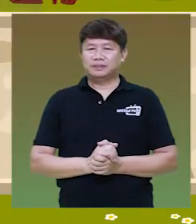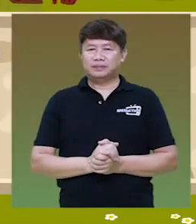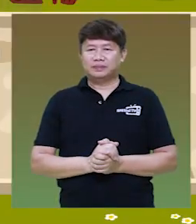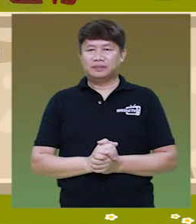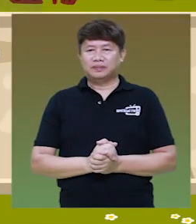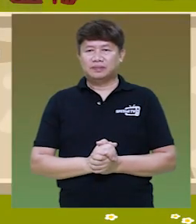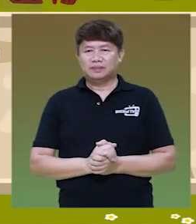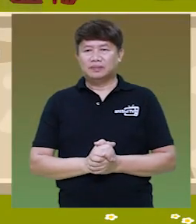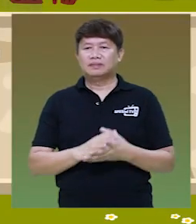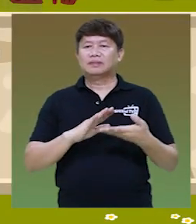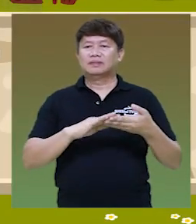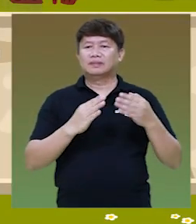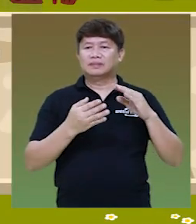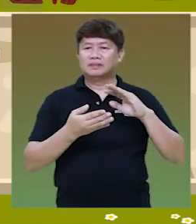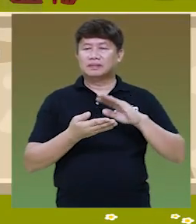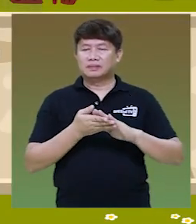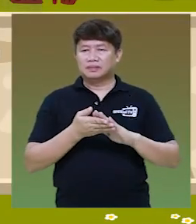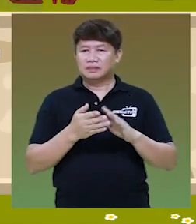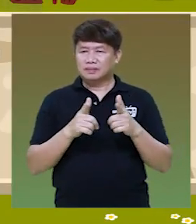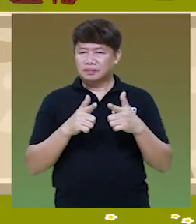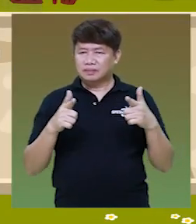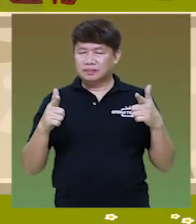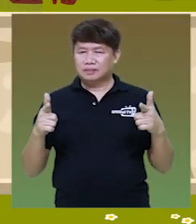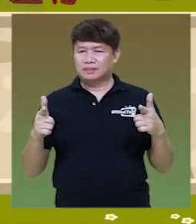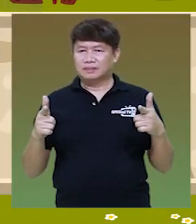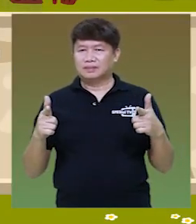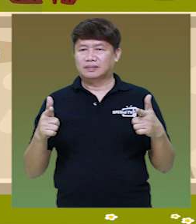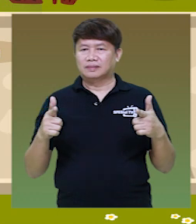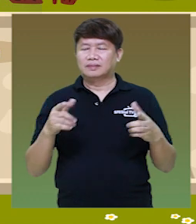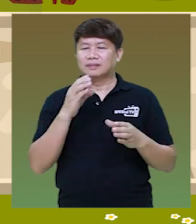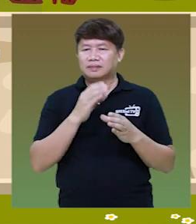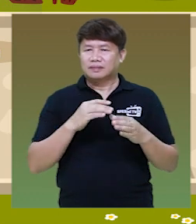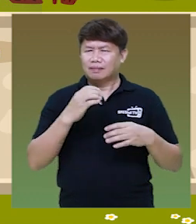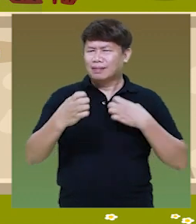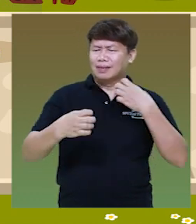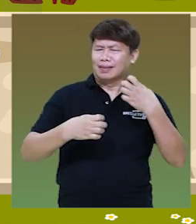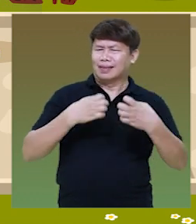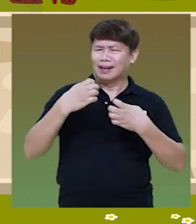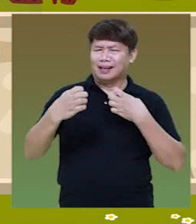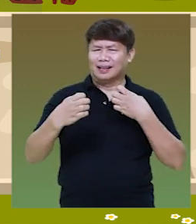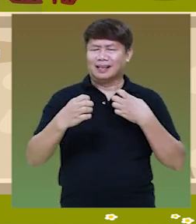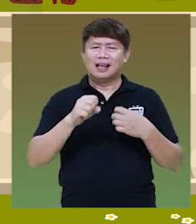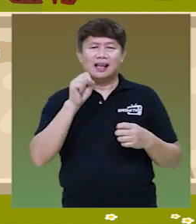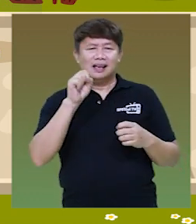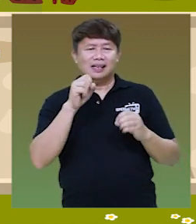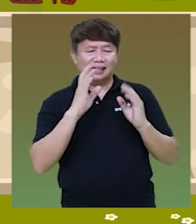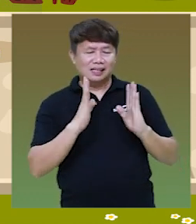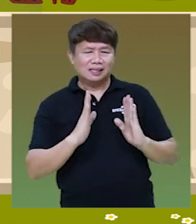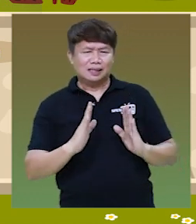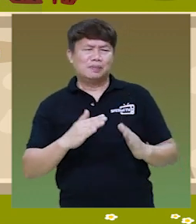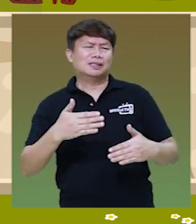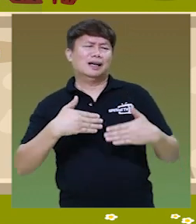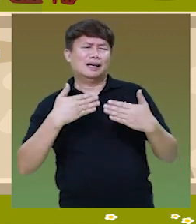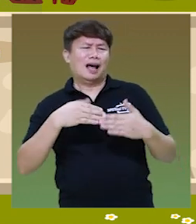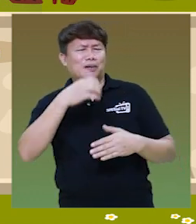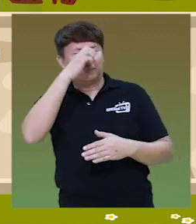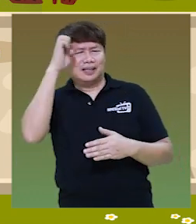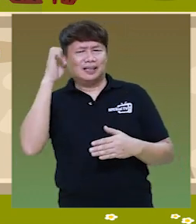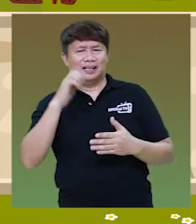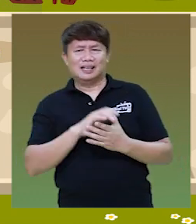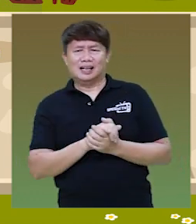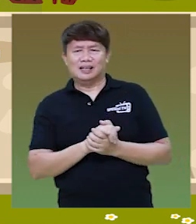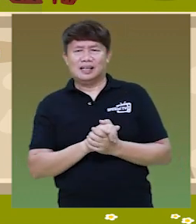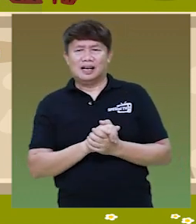Did the story The Enormous Carrot entertain you? Yes, teacher. I'm glad, Eliz. Can